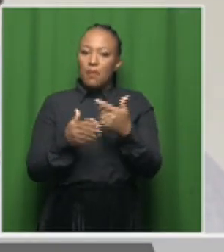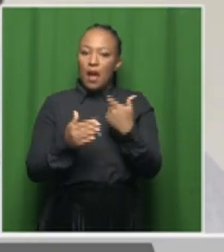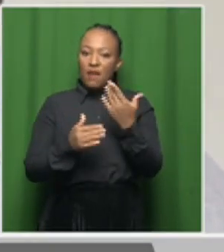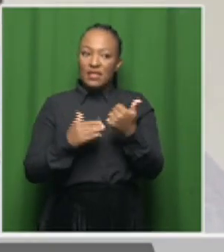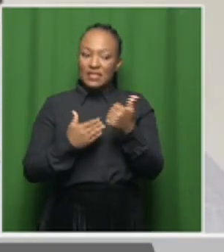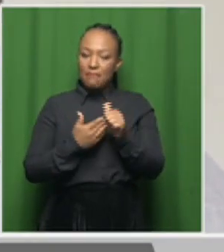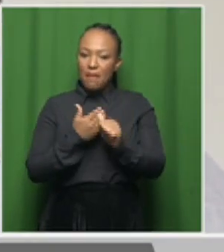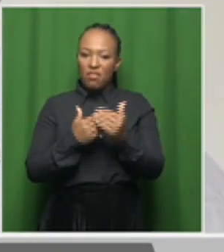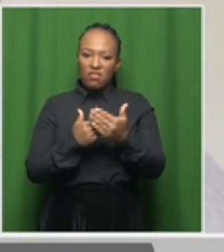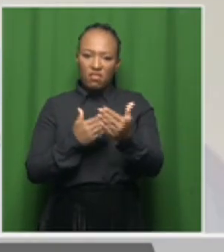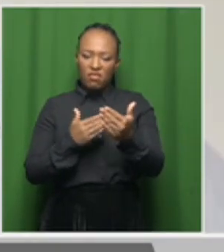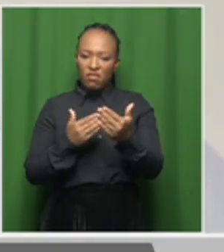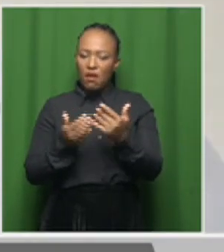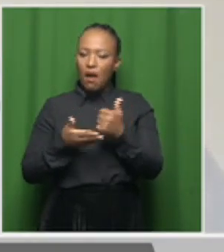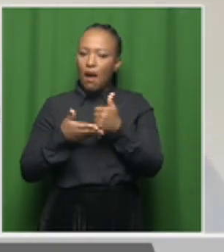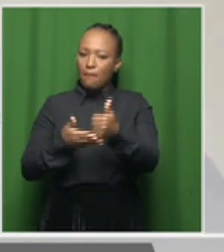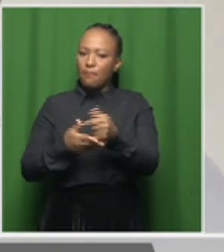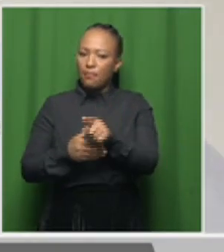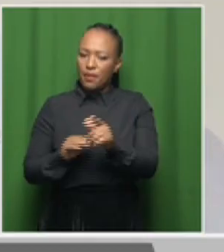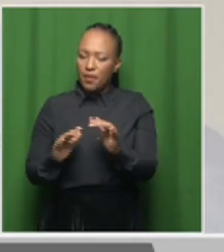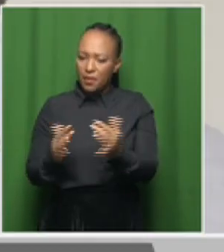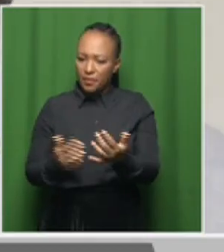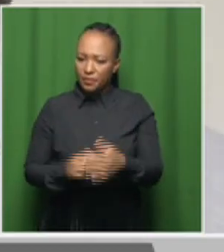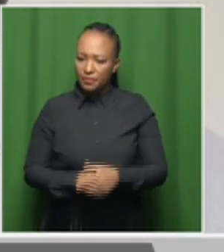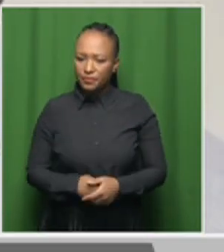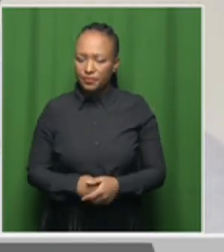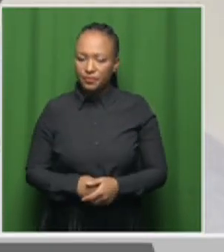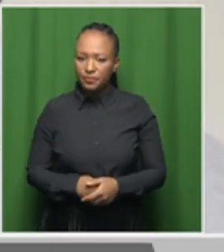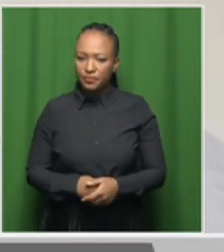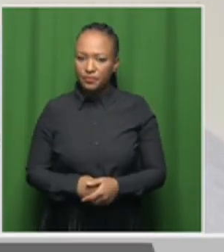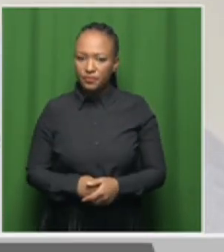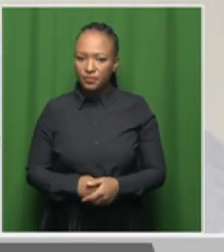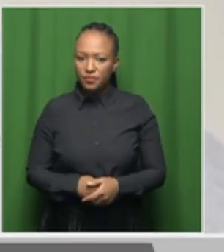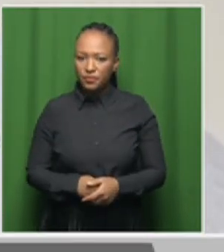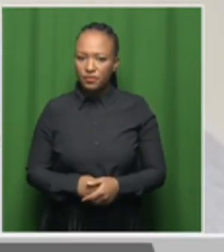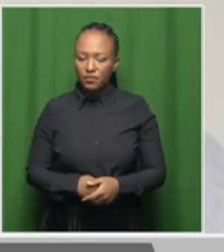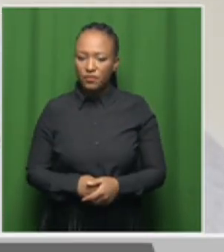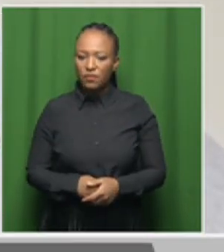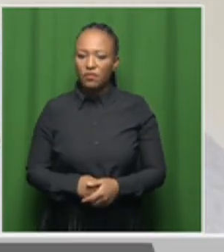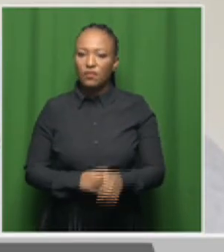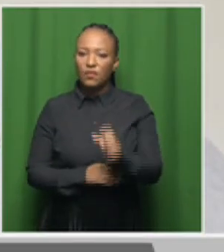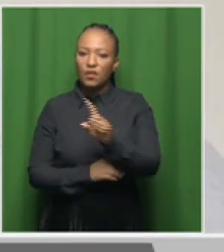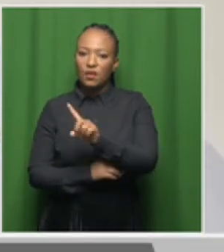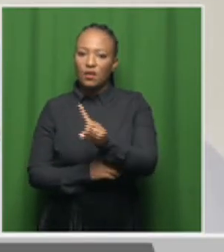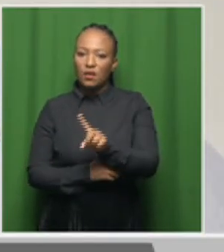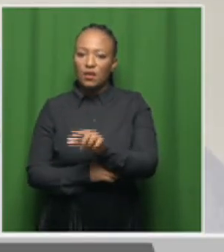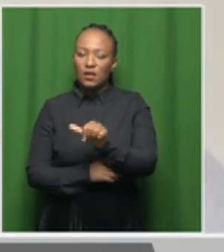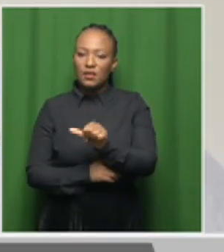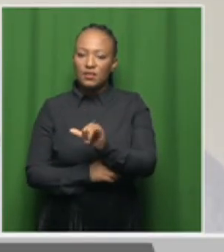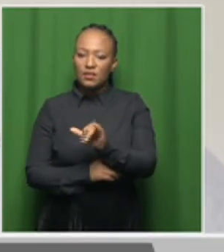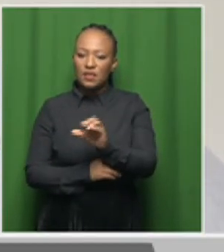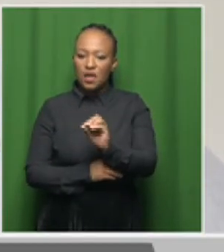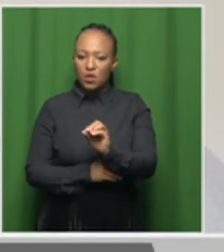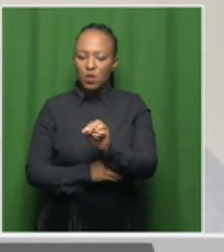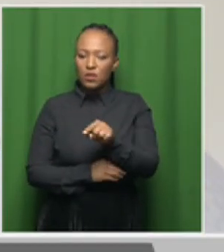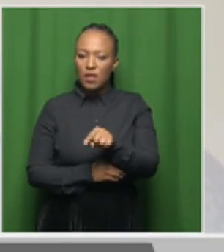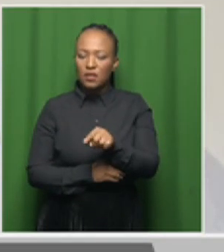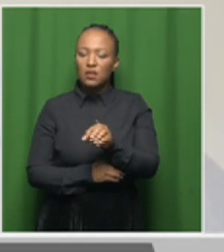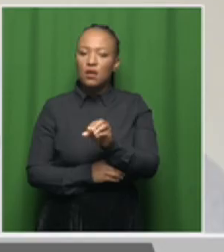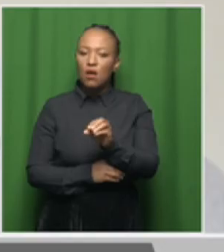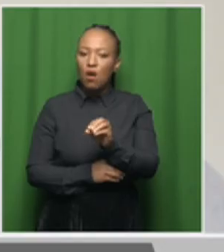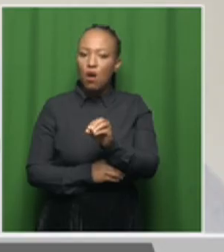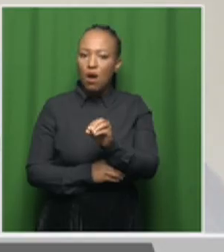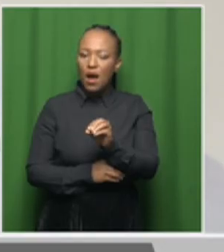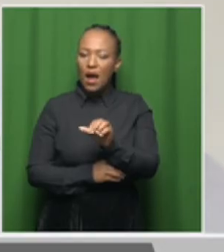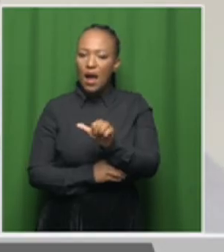months. So, going to our platform, it's basically zaio.io, so that's zaio.io, and when you're